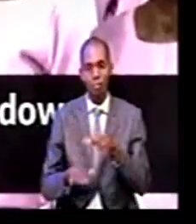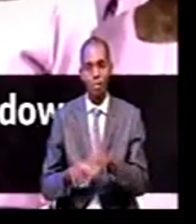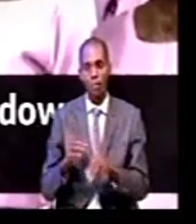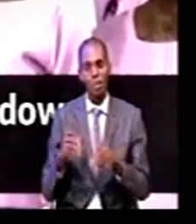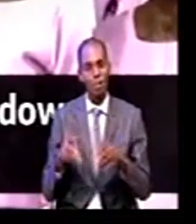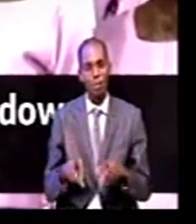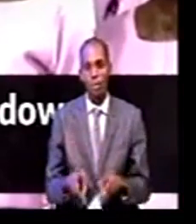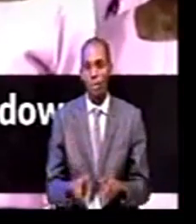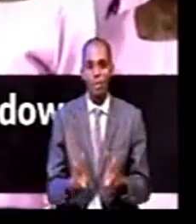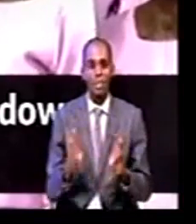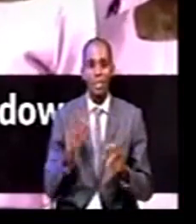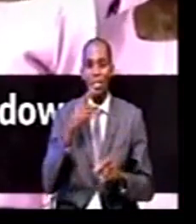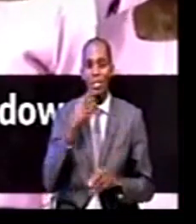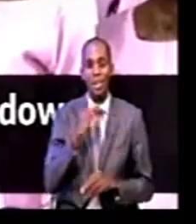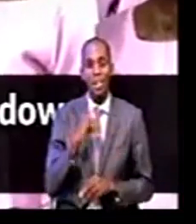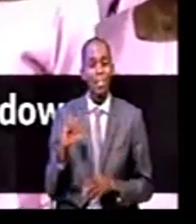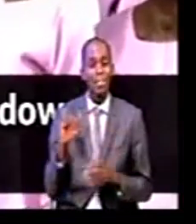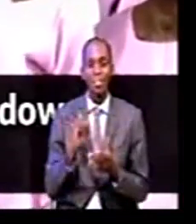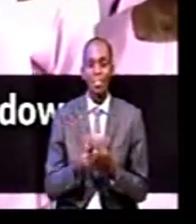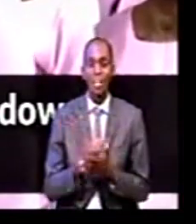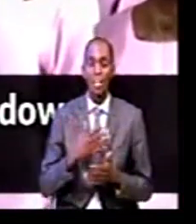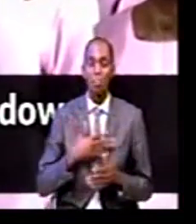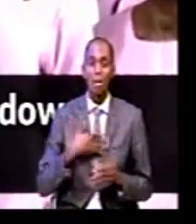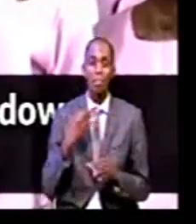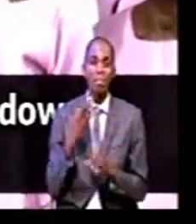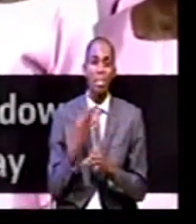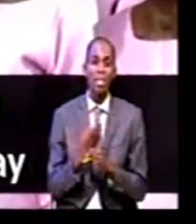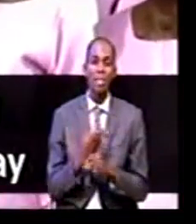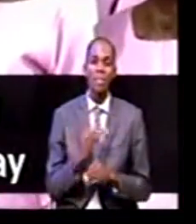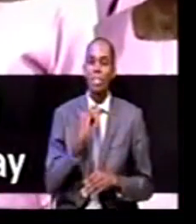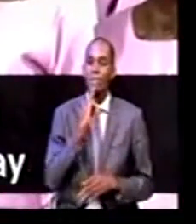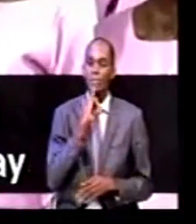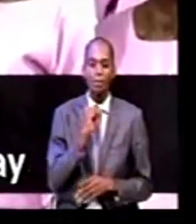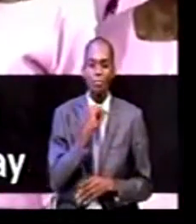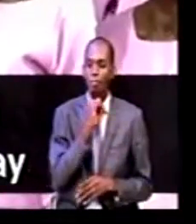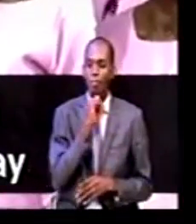Lying every step of the way,